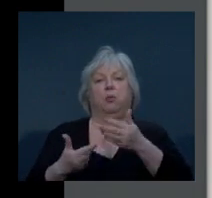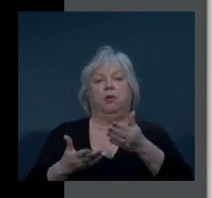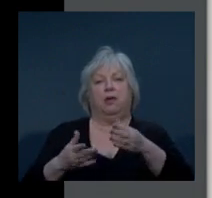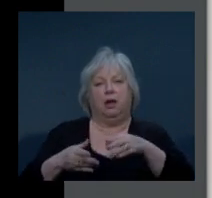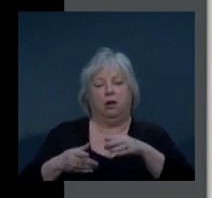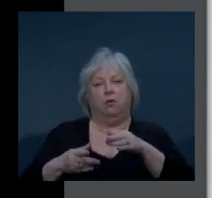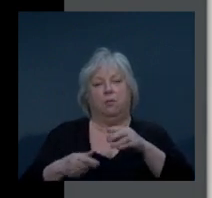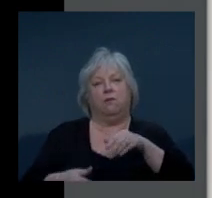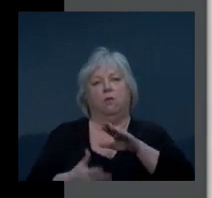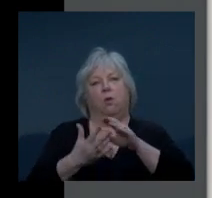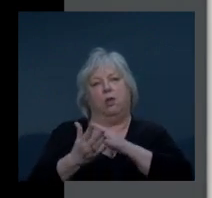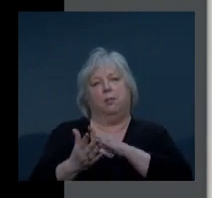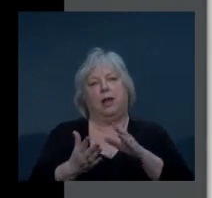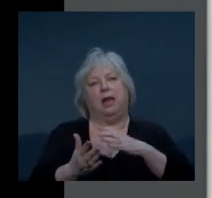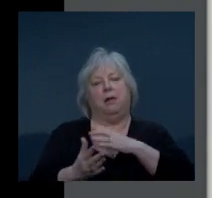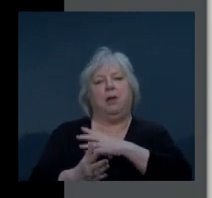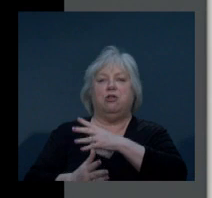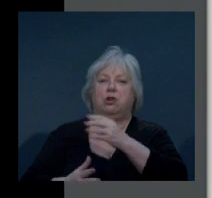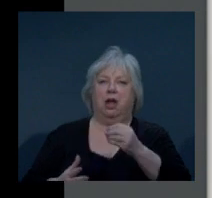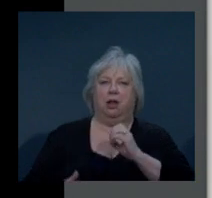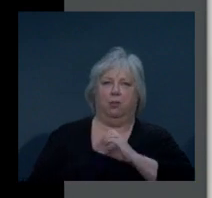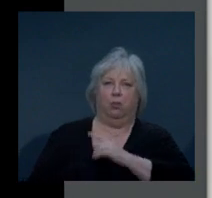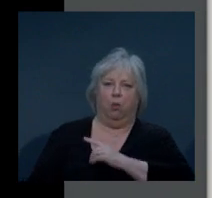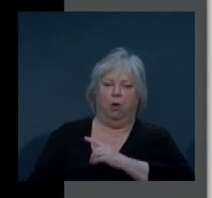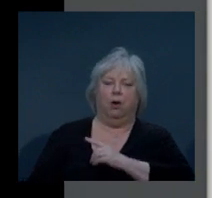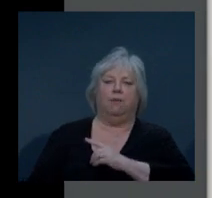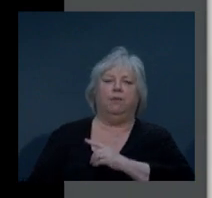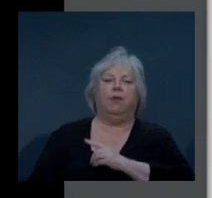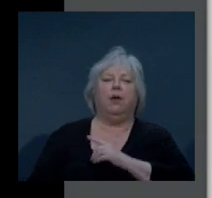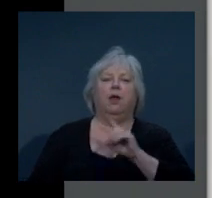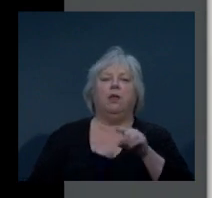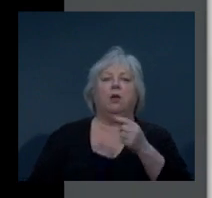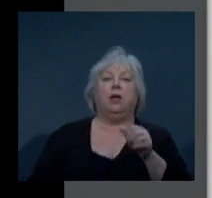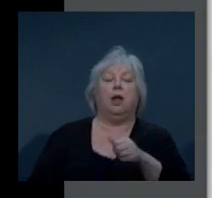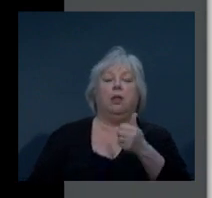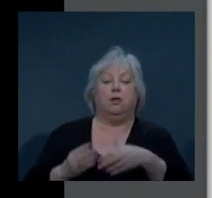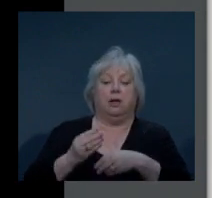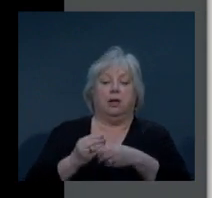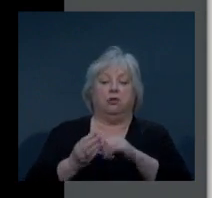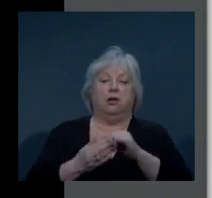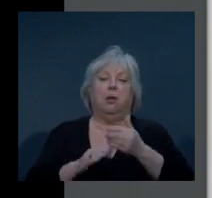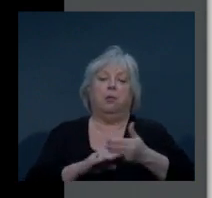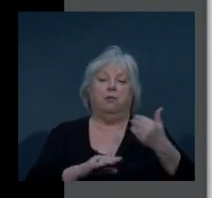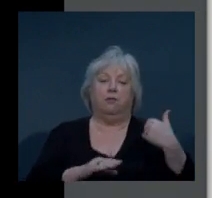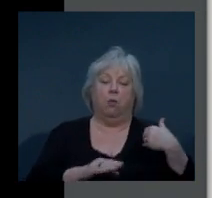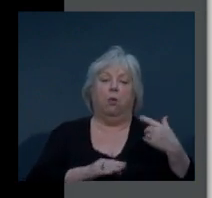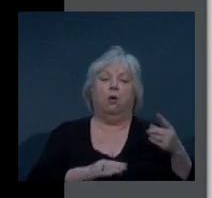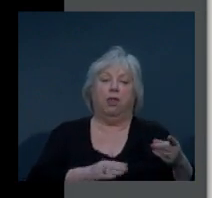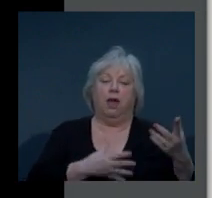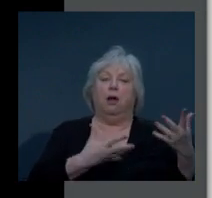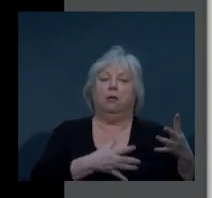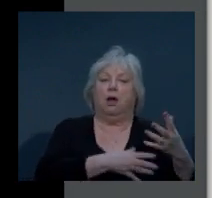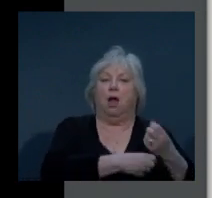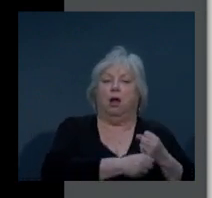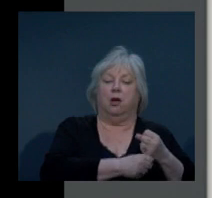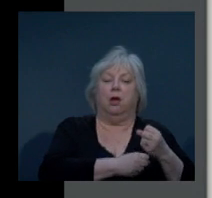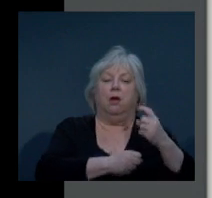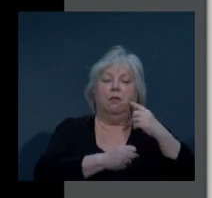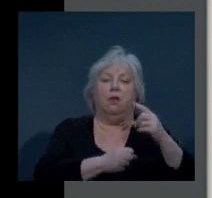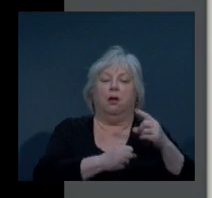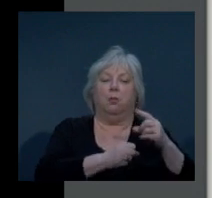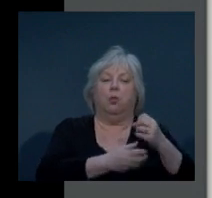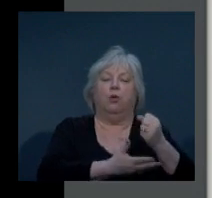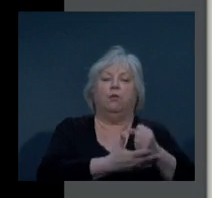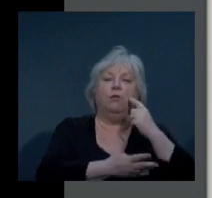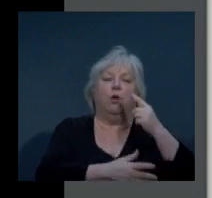and at the board. And the only other additional is previously they did have approval for a gazebo